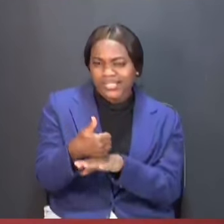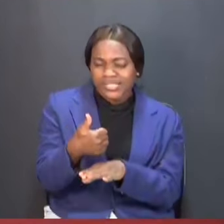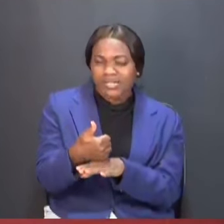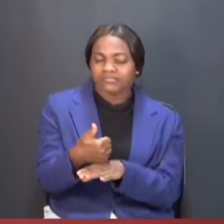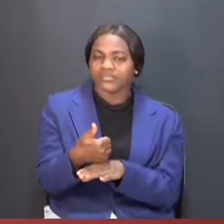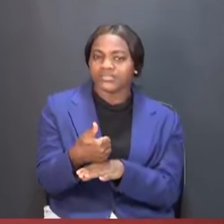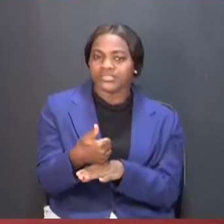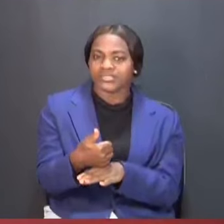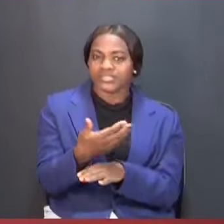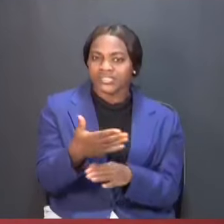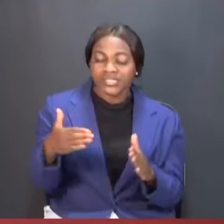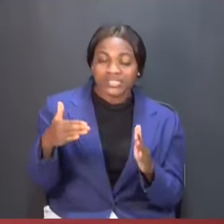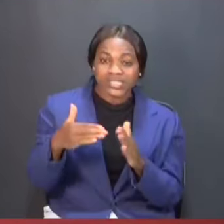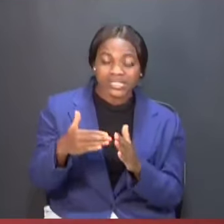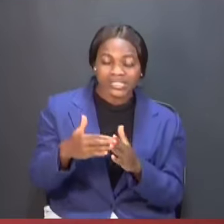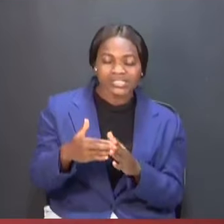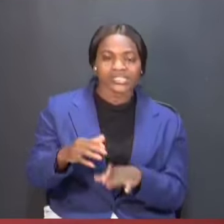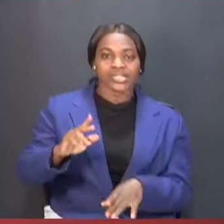of Parliament.